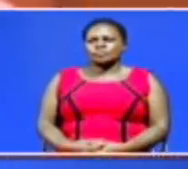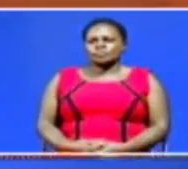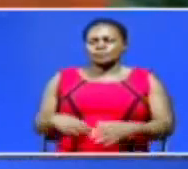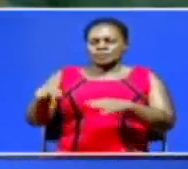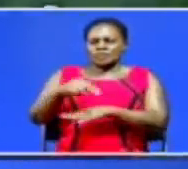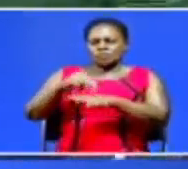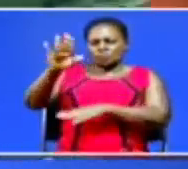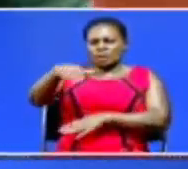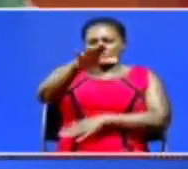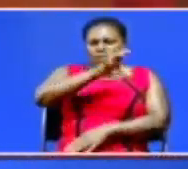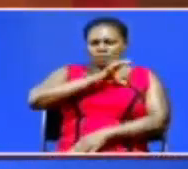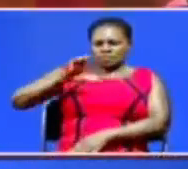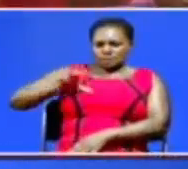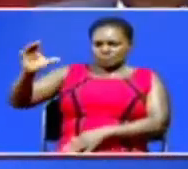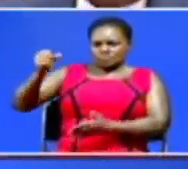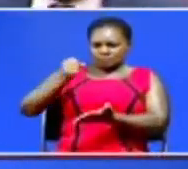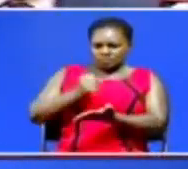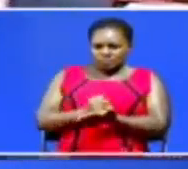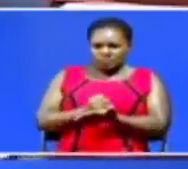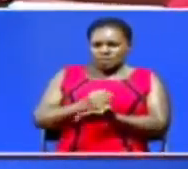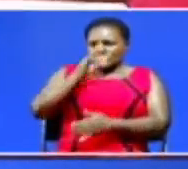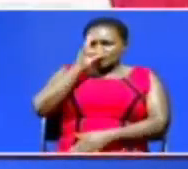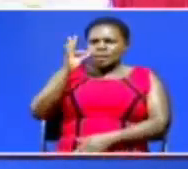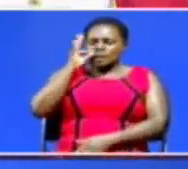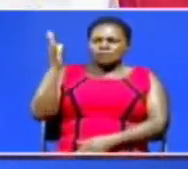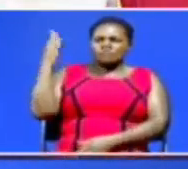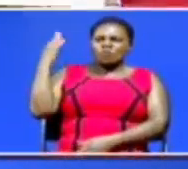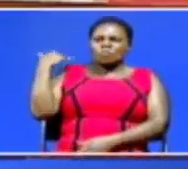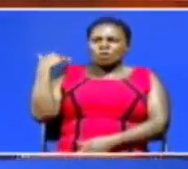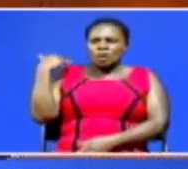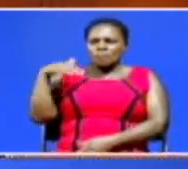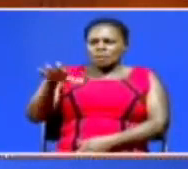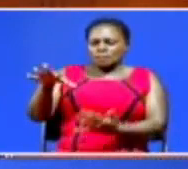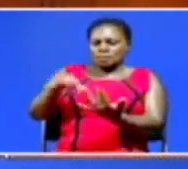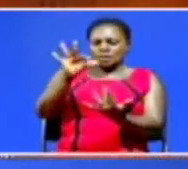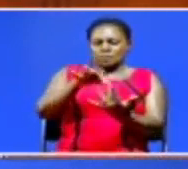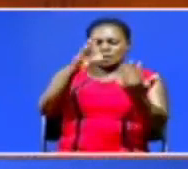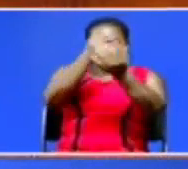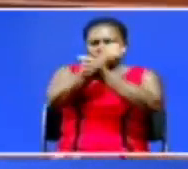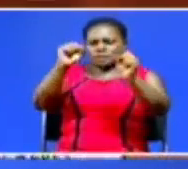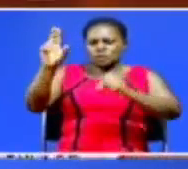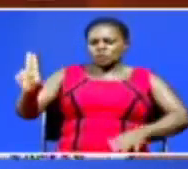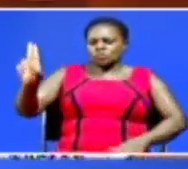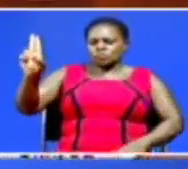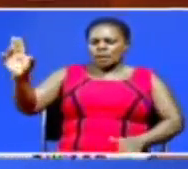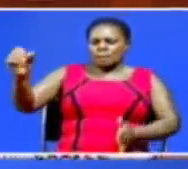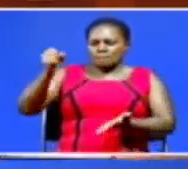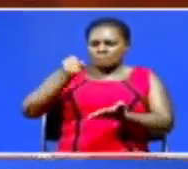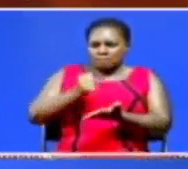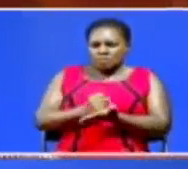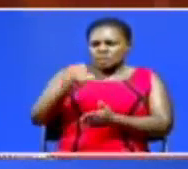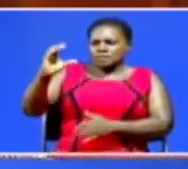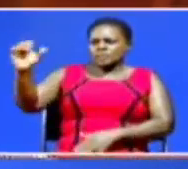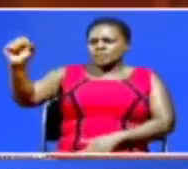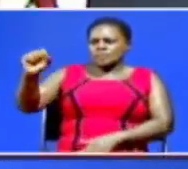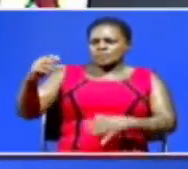The National Assembly Committee on Appointments vetted former Nyeri Senator Mutahi Kagwe, who has been nominated by President Uhuru Kenyatta for appointment as Cabinet